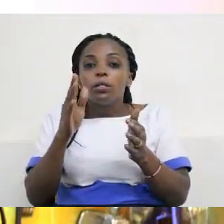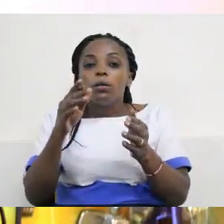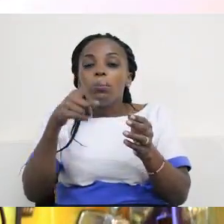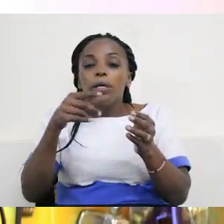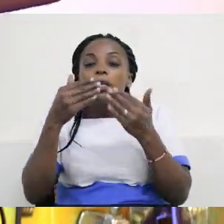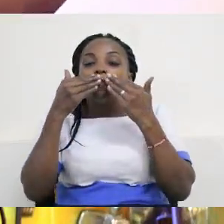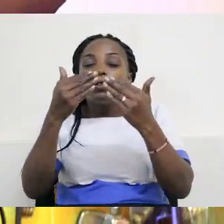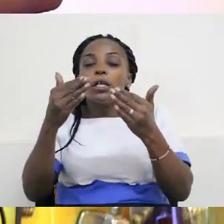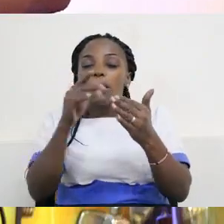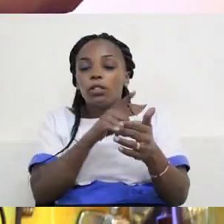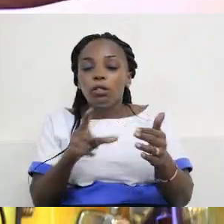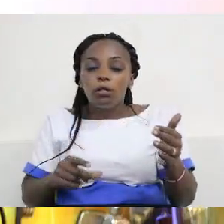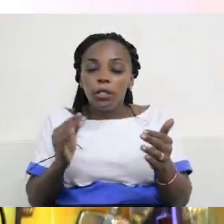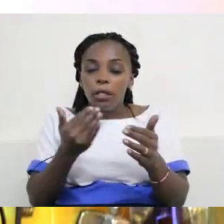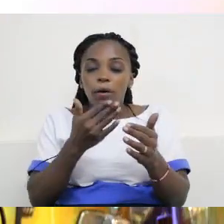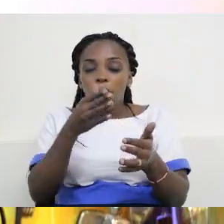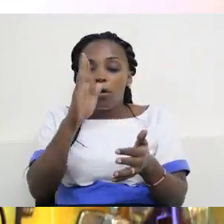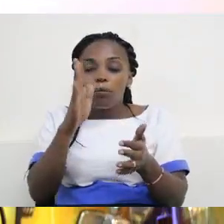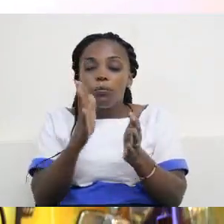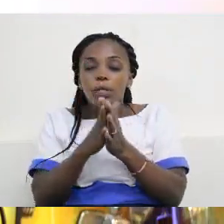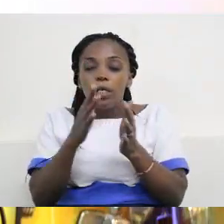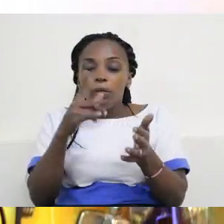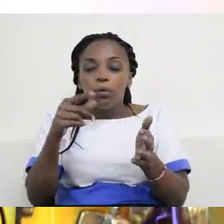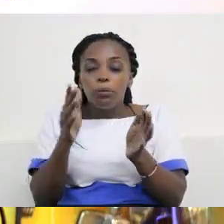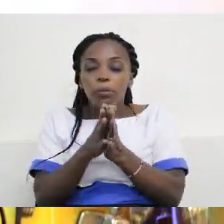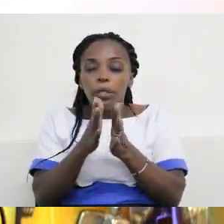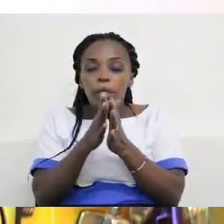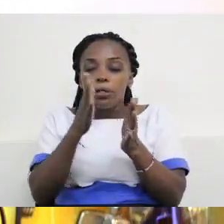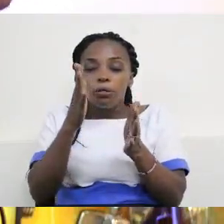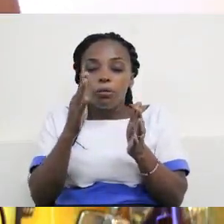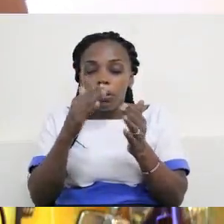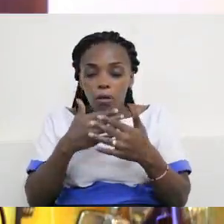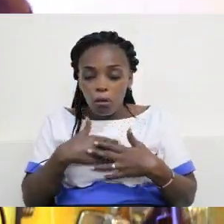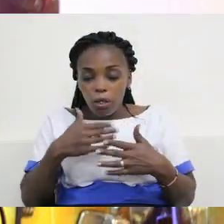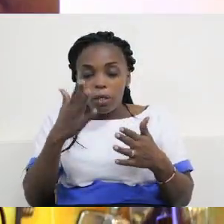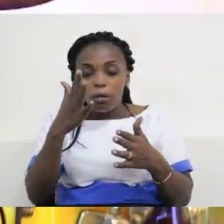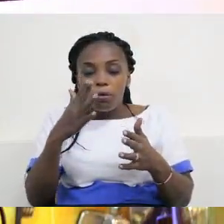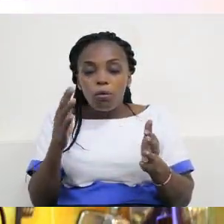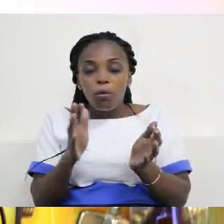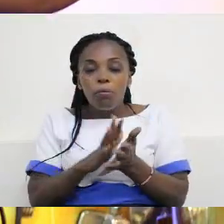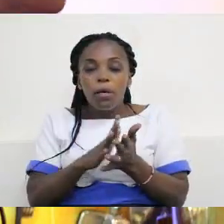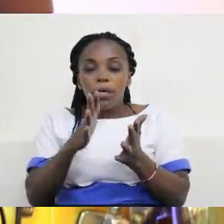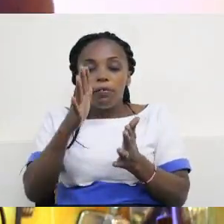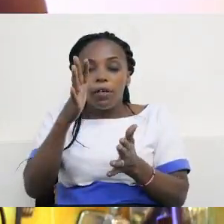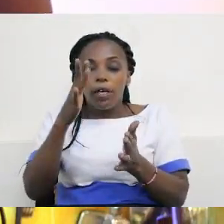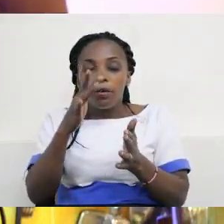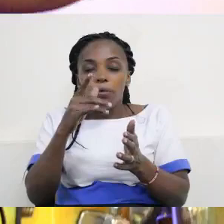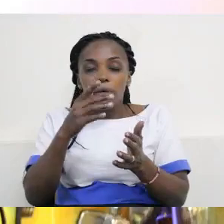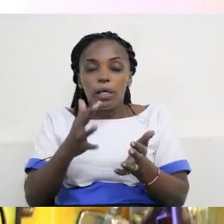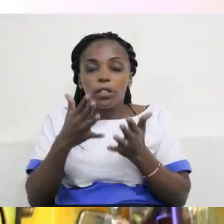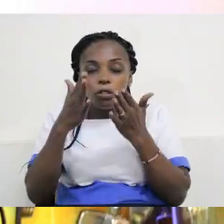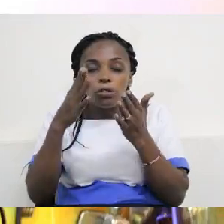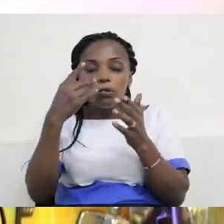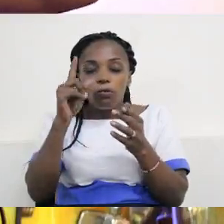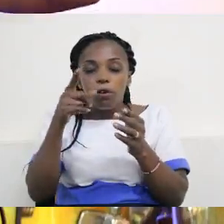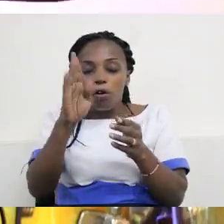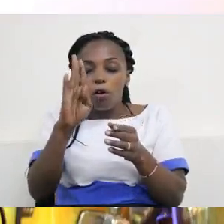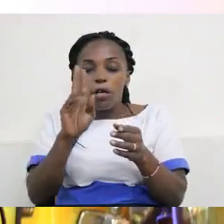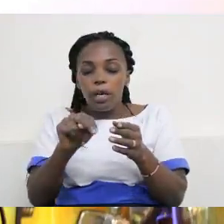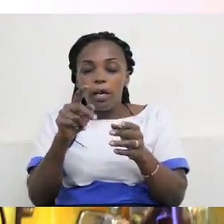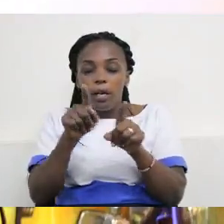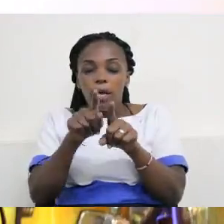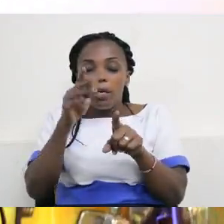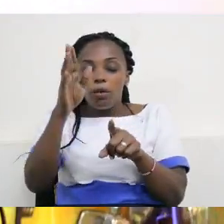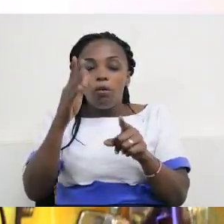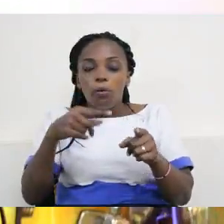We give you thanks, our Lord and our God, and we praise you. We honor you. We magnify you. We exalt you. For God, there is none like